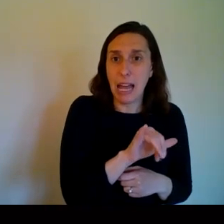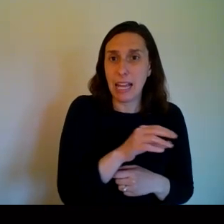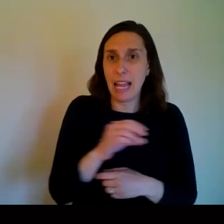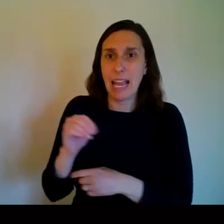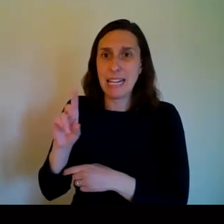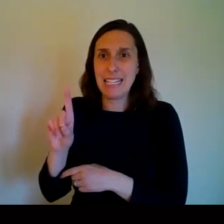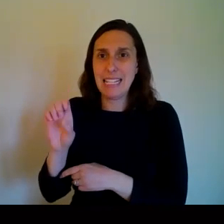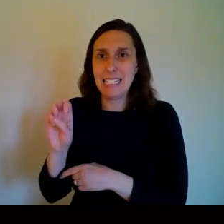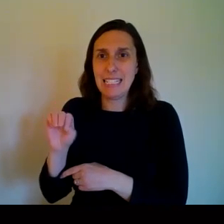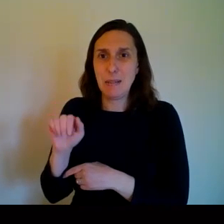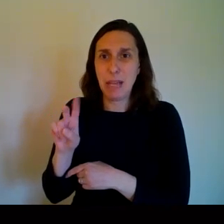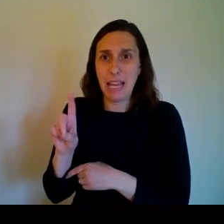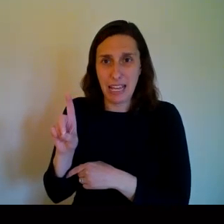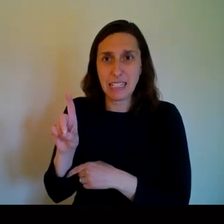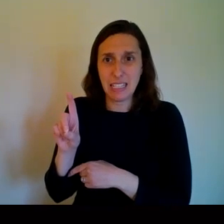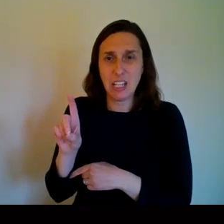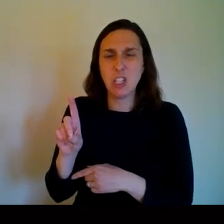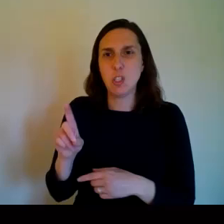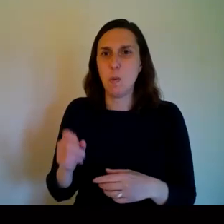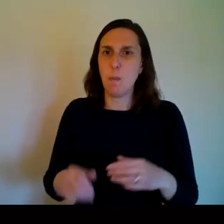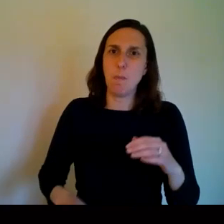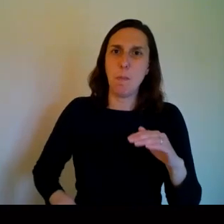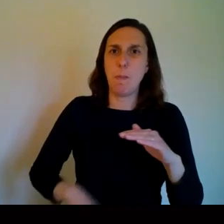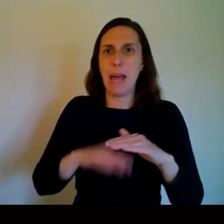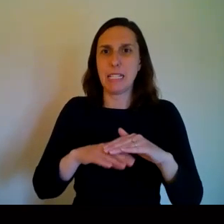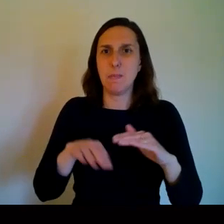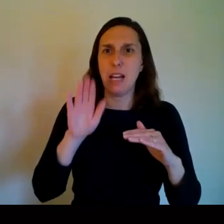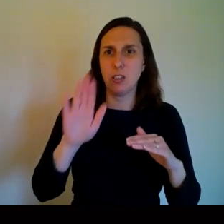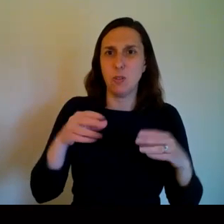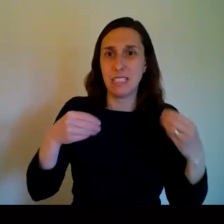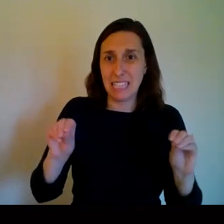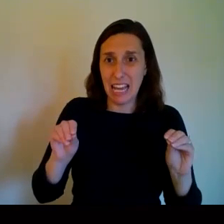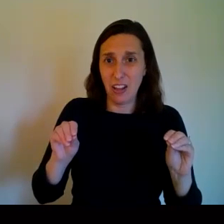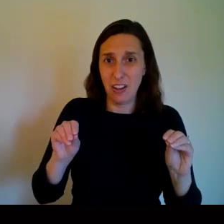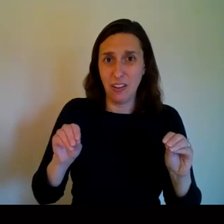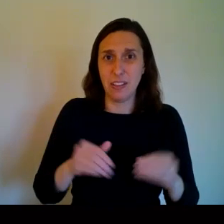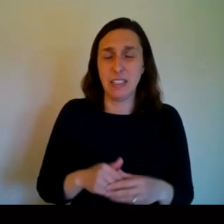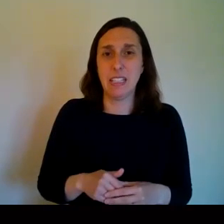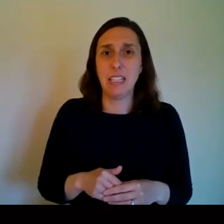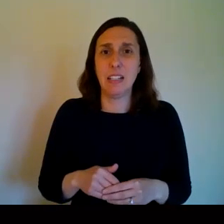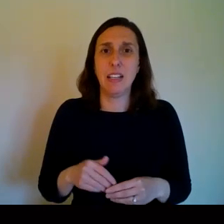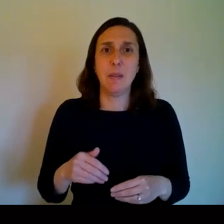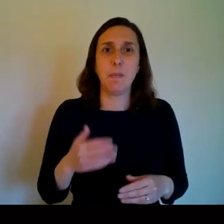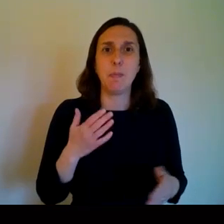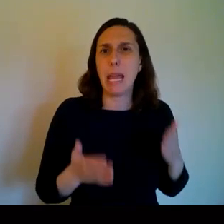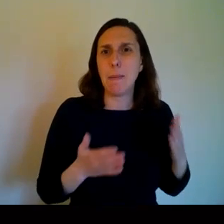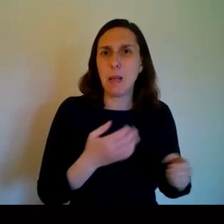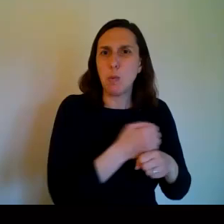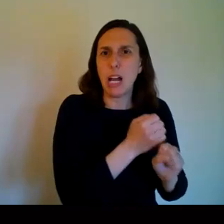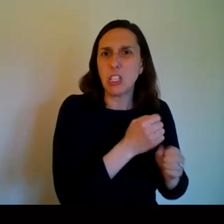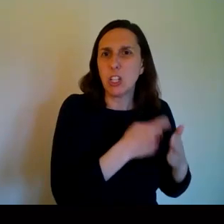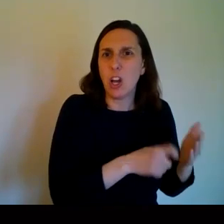to maximize sales. And then you can come back here and maybe production costs change,